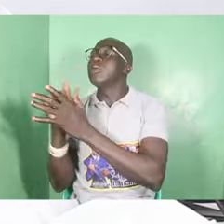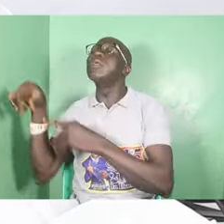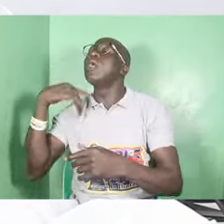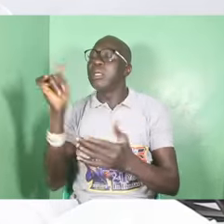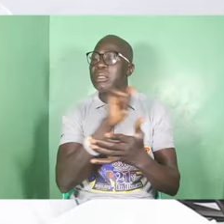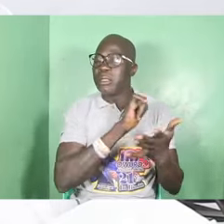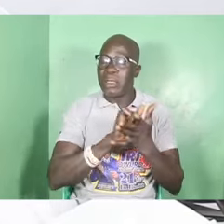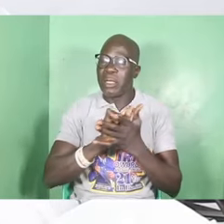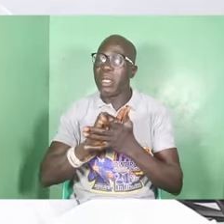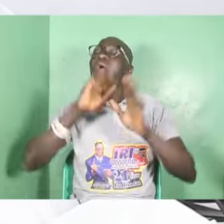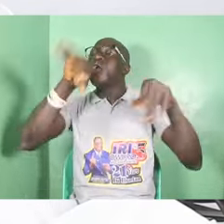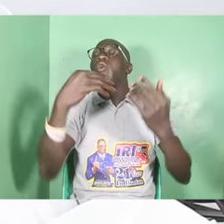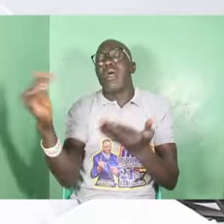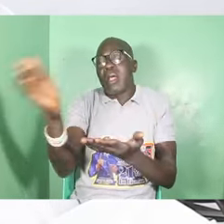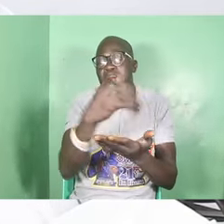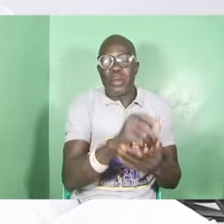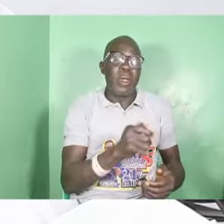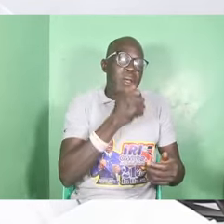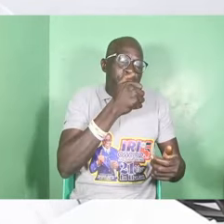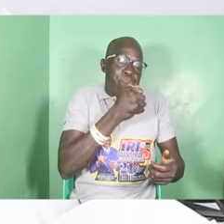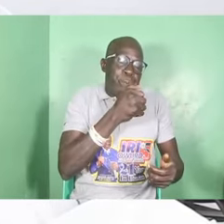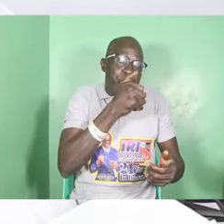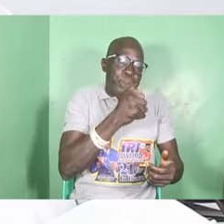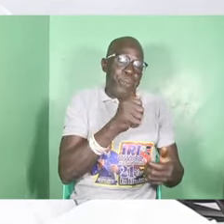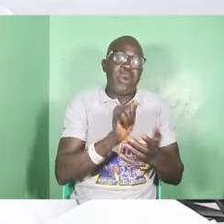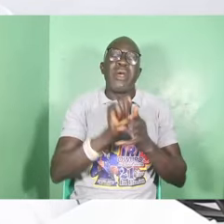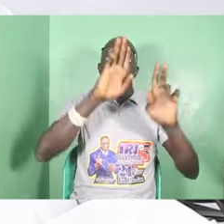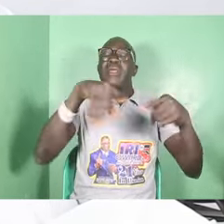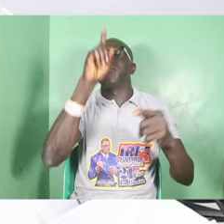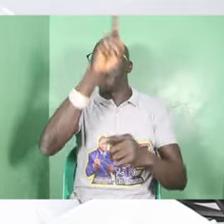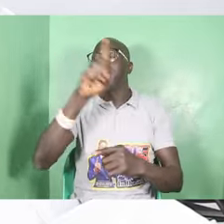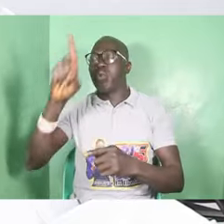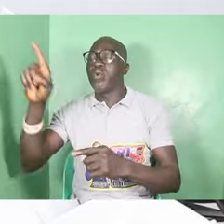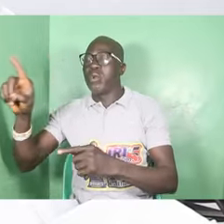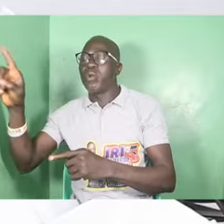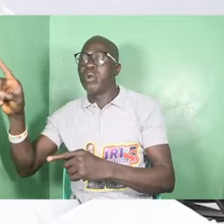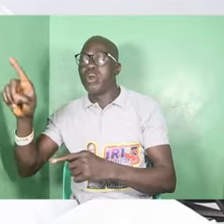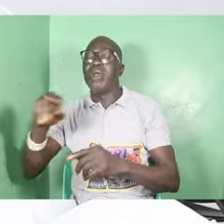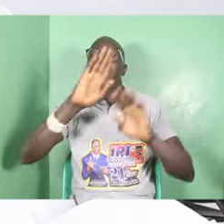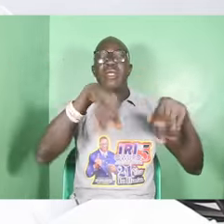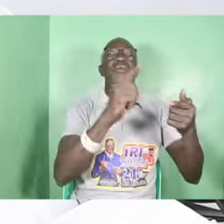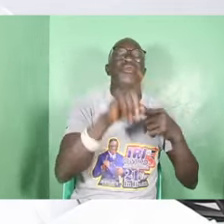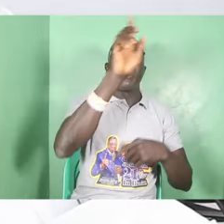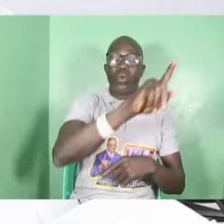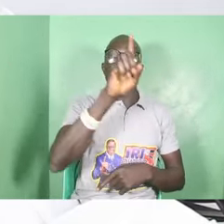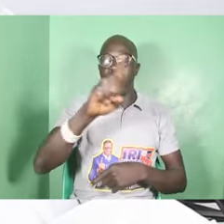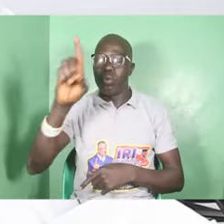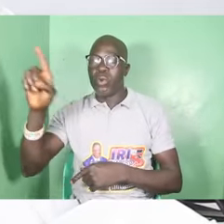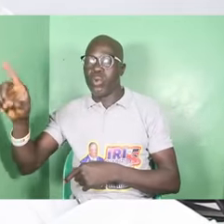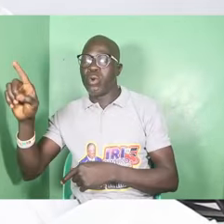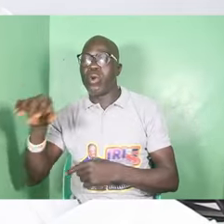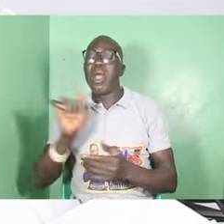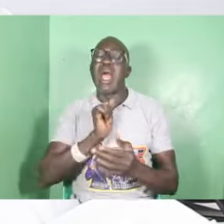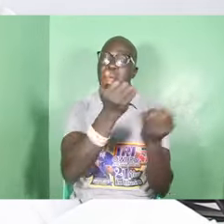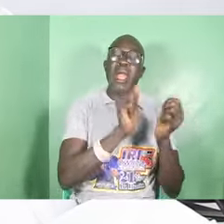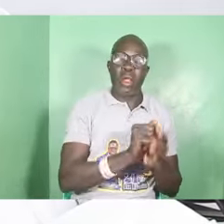Lord said. Lo ko perfume jo. Go and gather perfume. File wa lowo la po kan. File wa lowo la po kan. Give it to them one after the